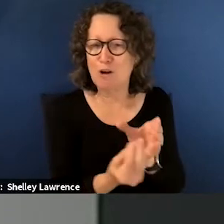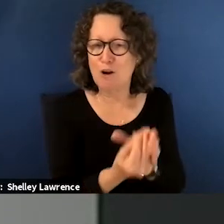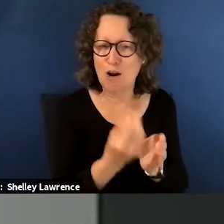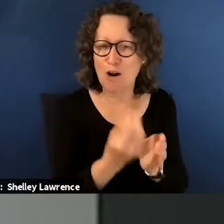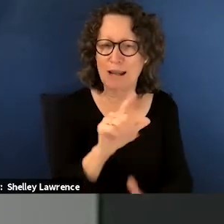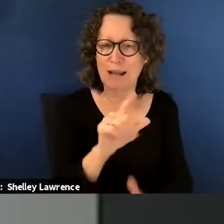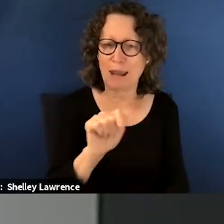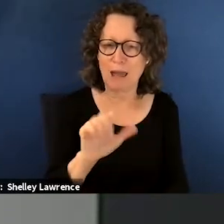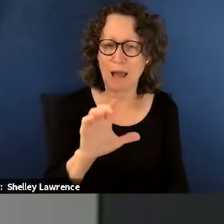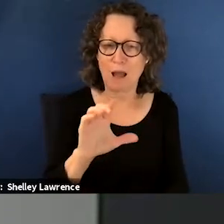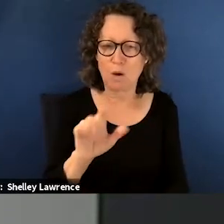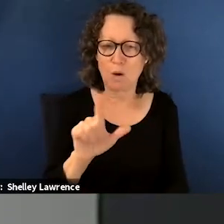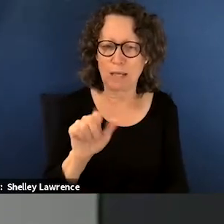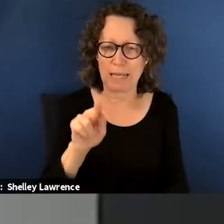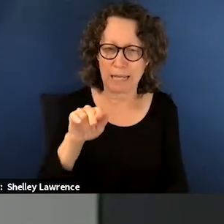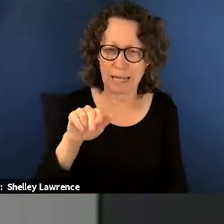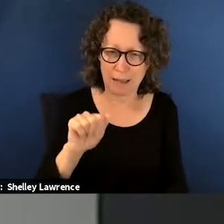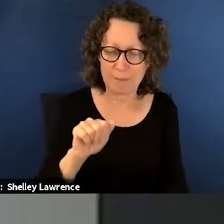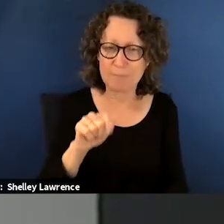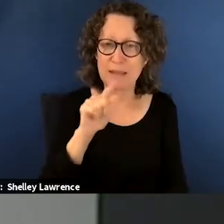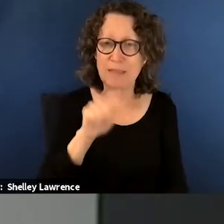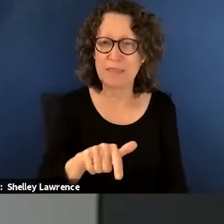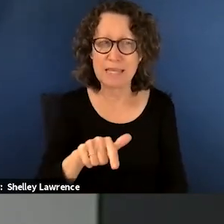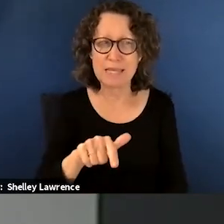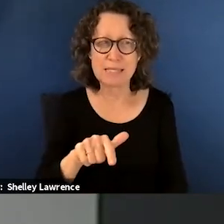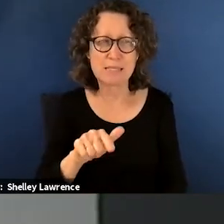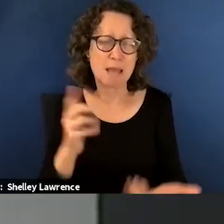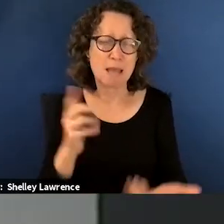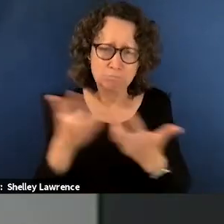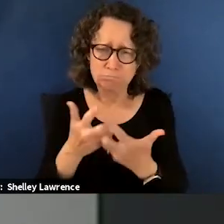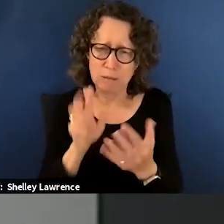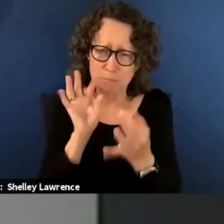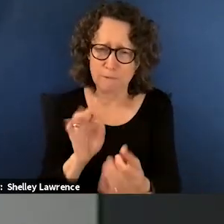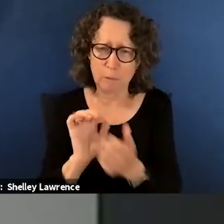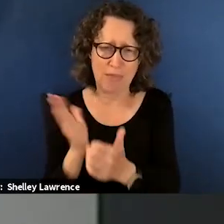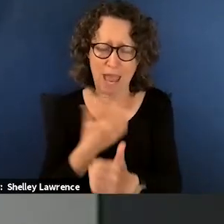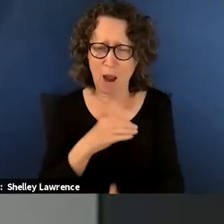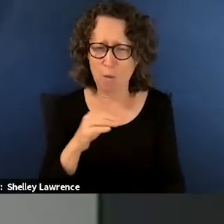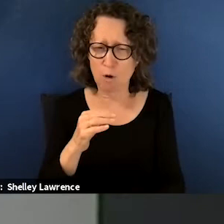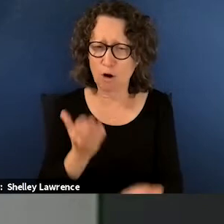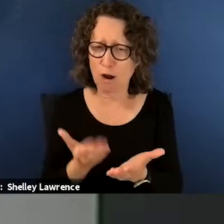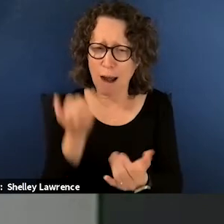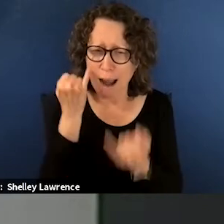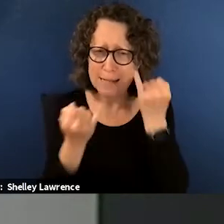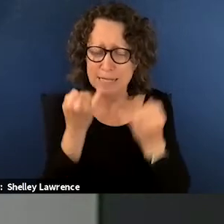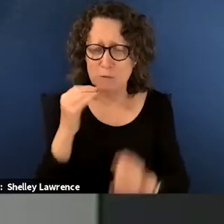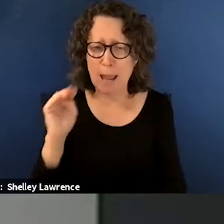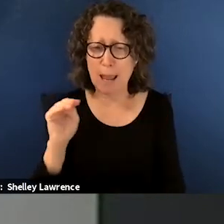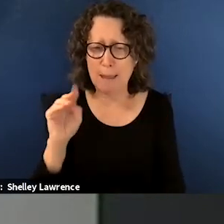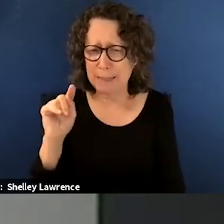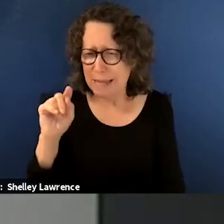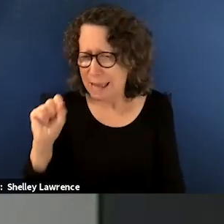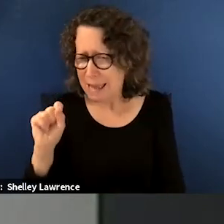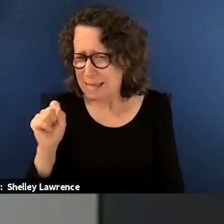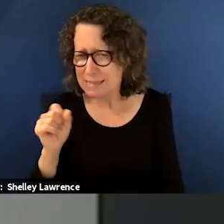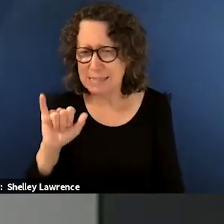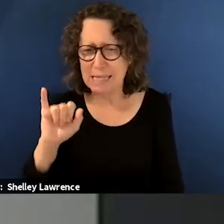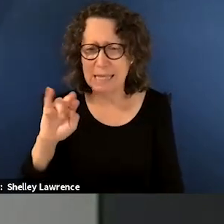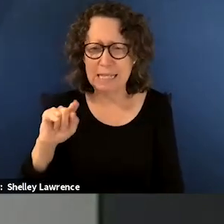Colina. This ties perfectly with our initiatives, with our MTSS initiatives, with